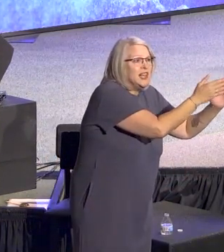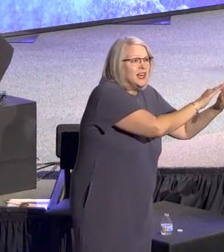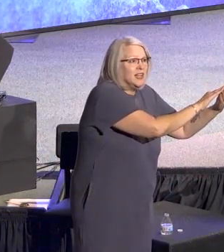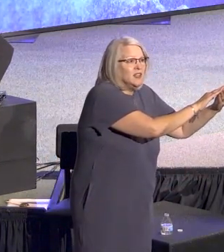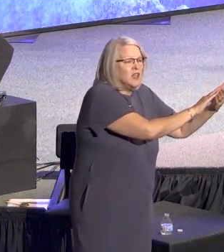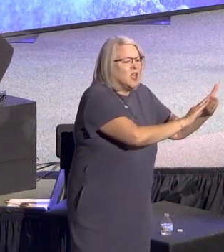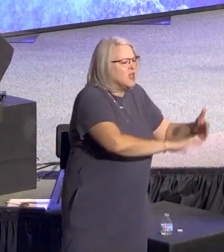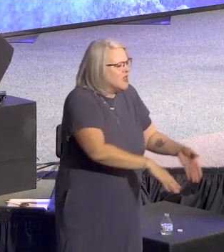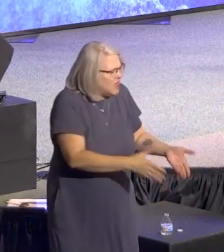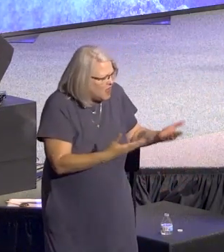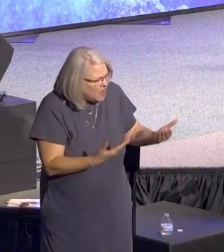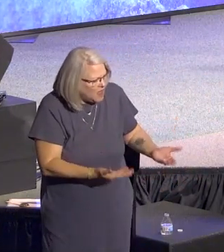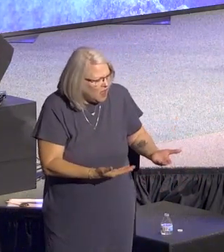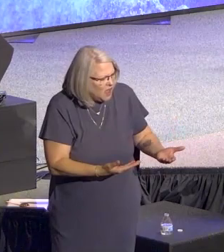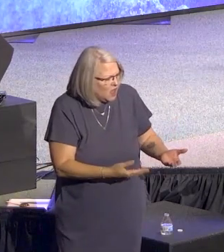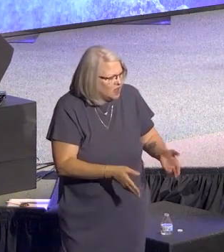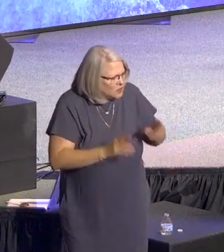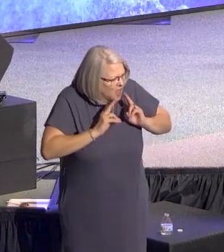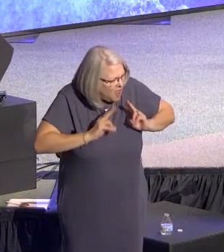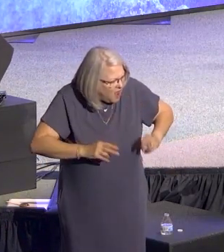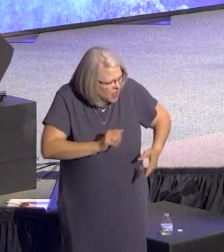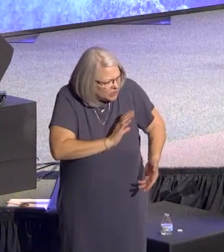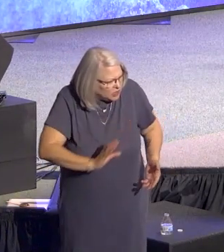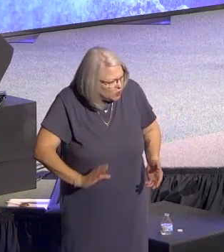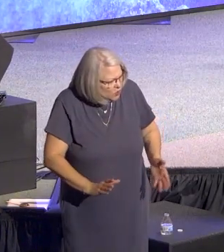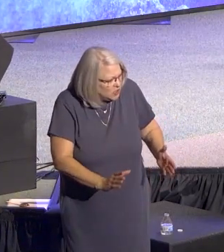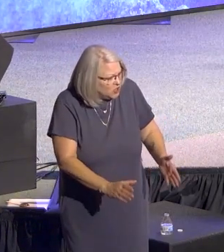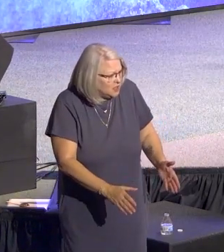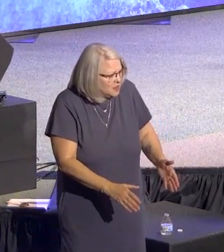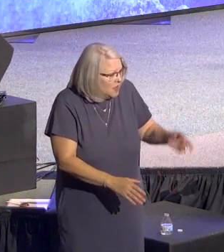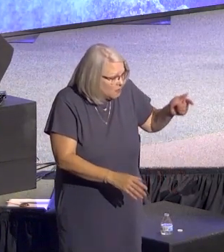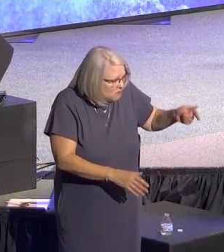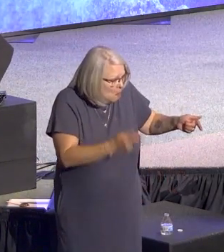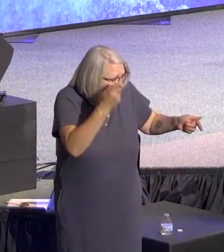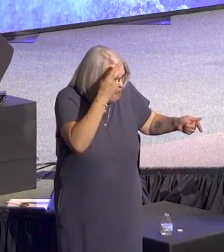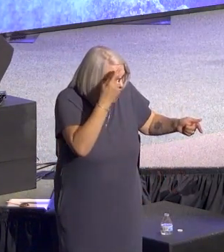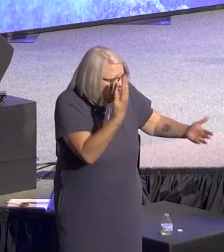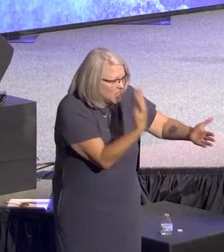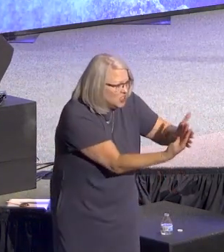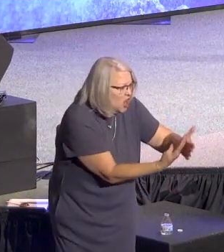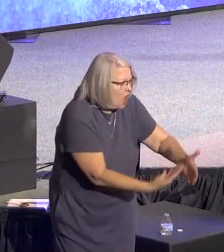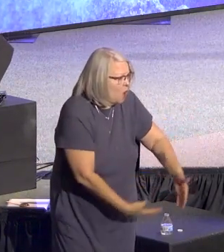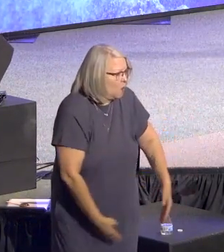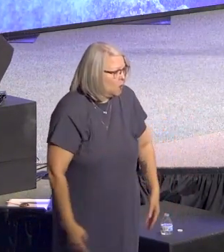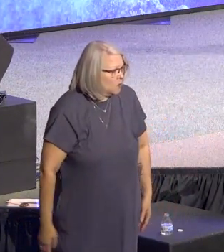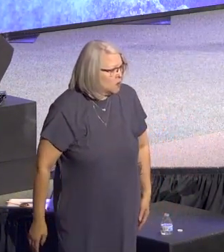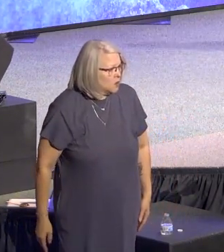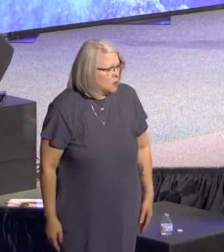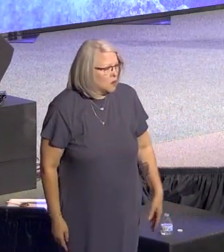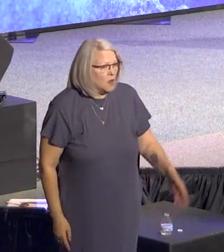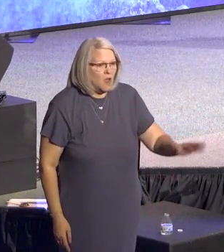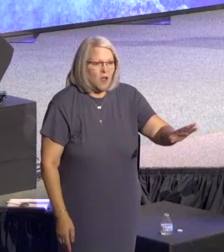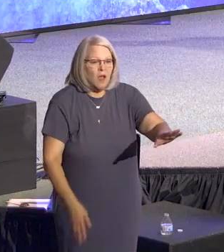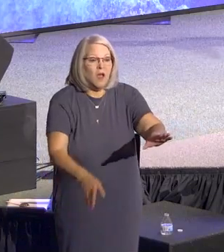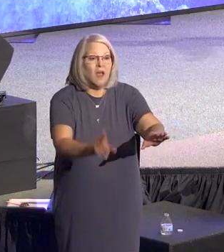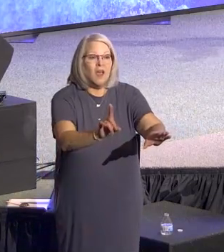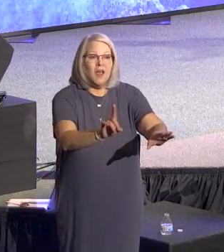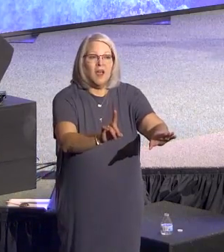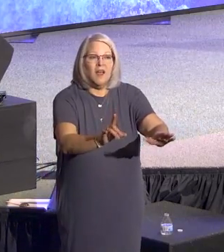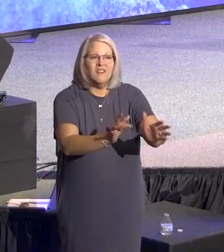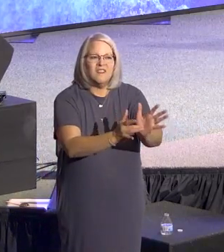Christians when Jesus shows up on that road and extends to this person who was so far from